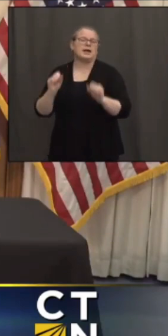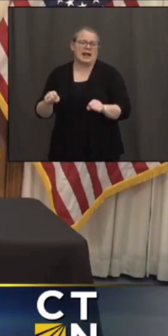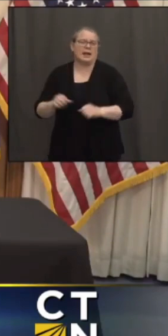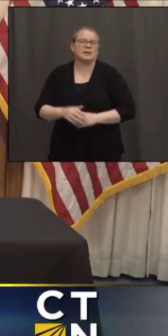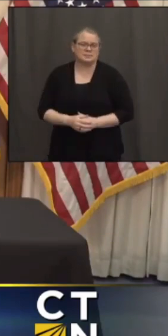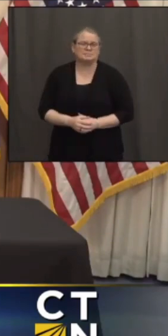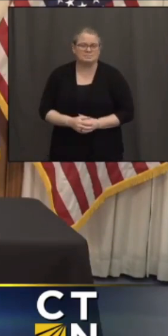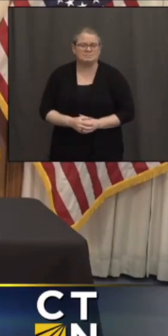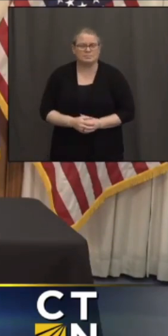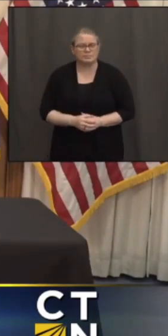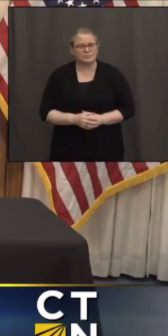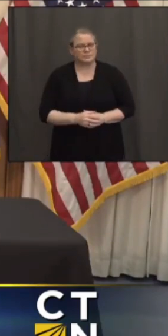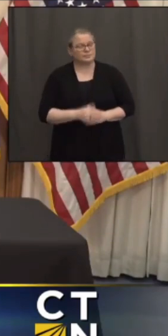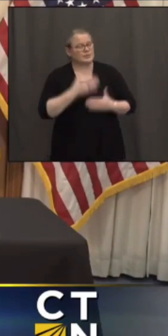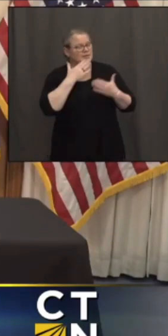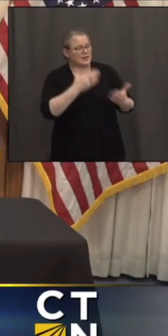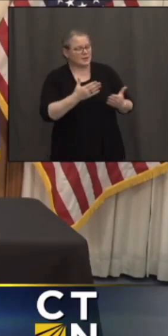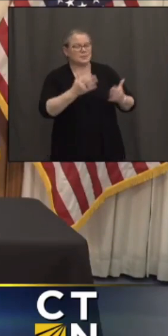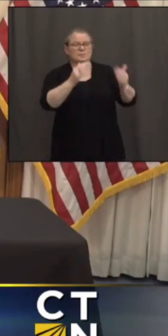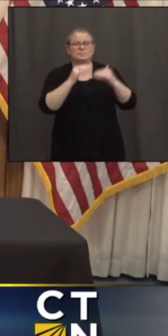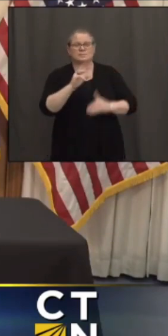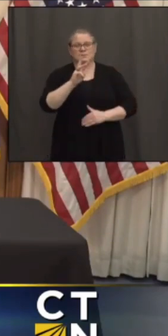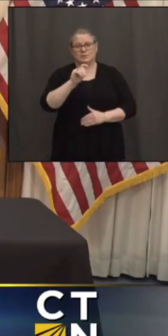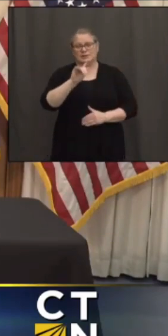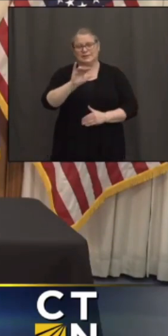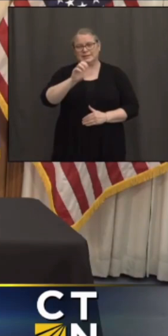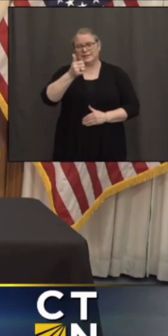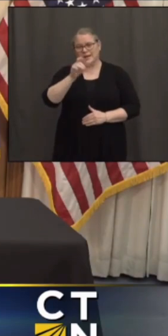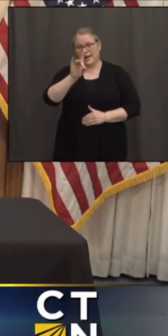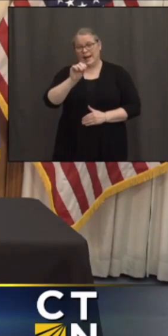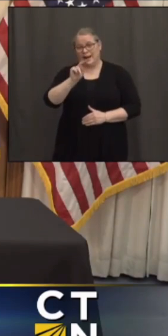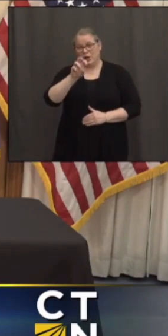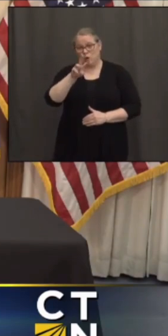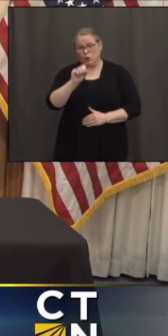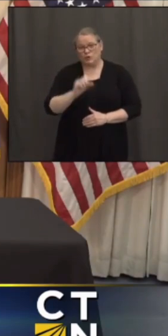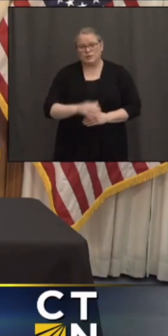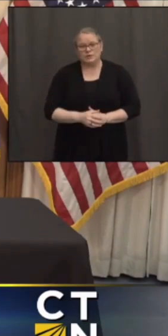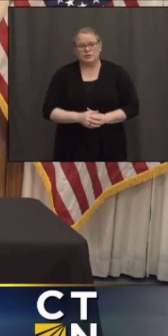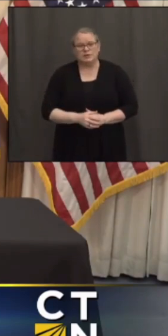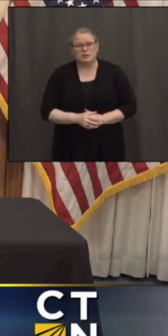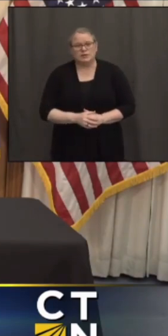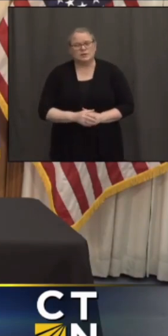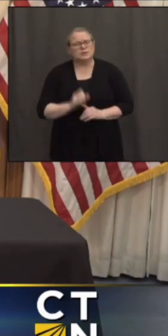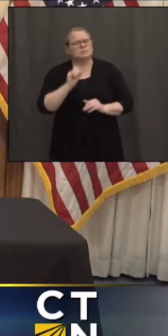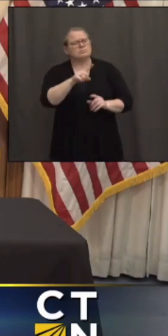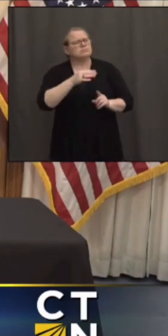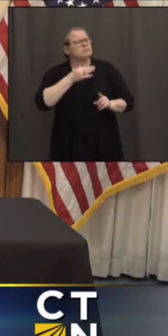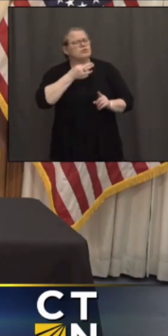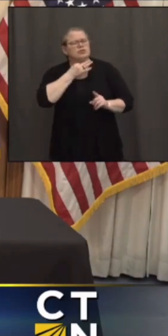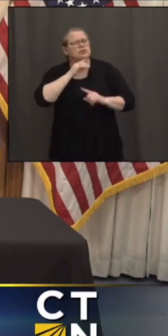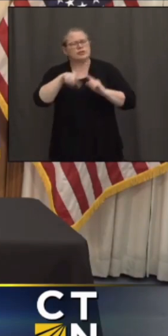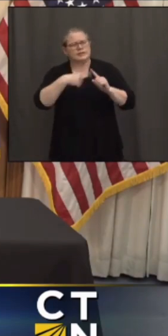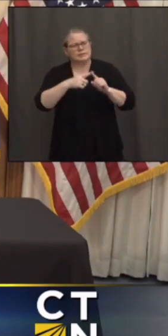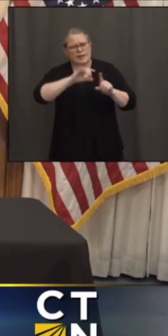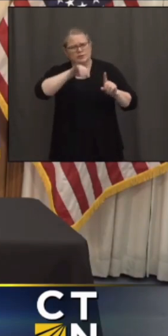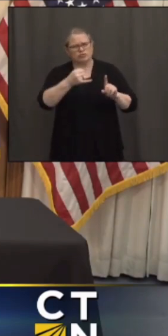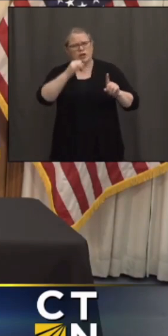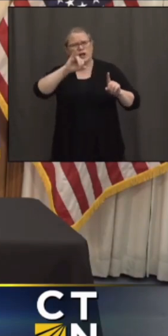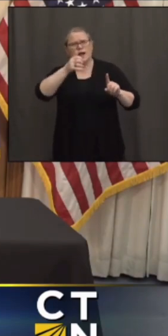WTIC 1080 News. Hi, what's the latest from the feds on Johnson & Johnson?